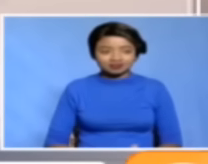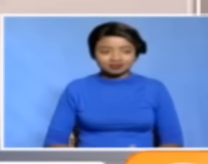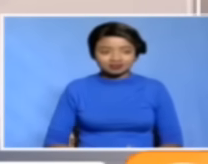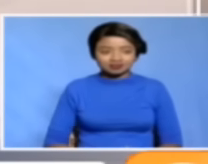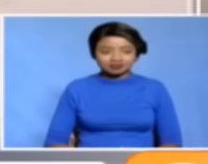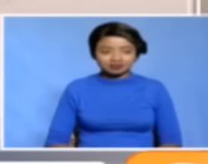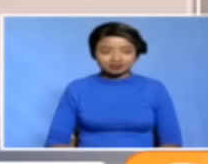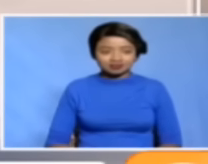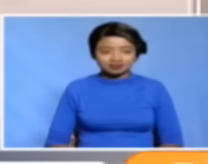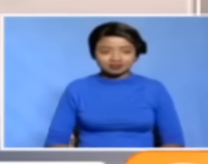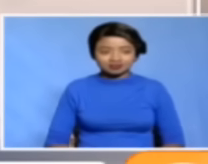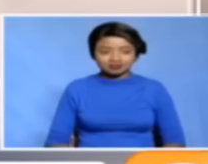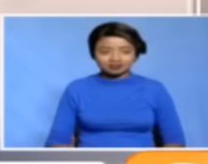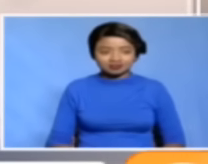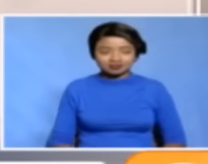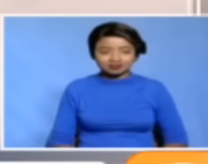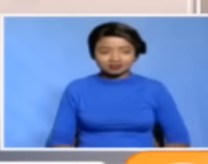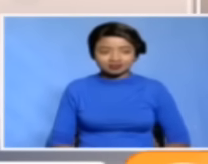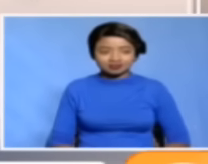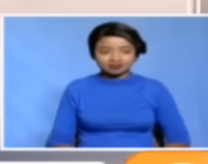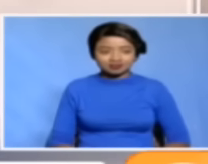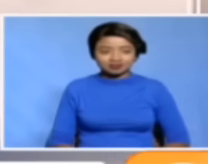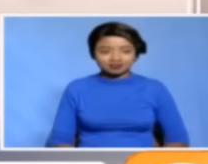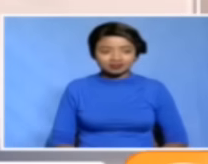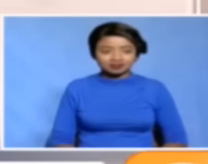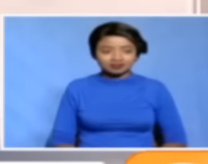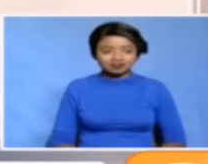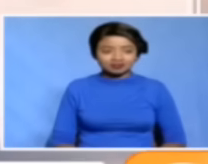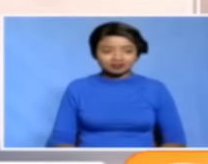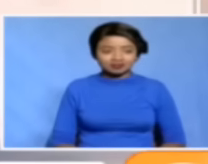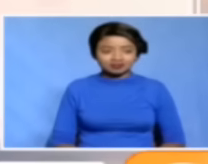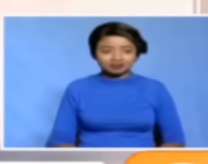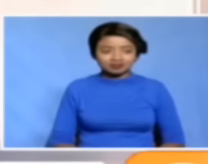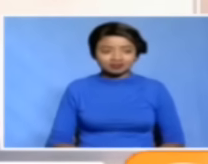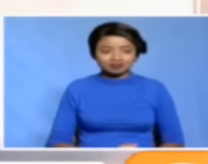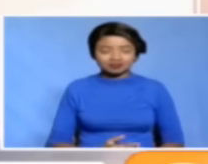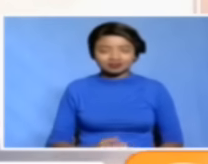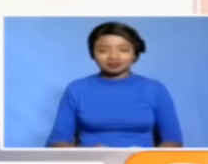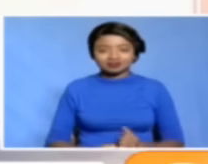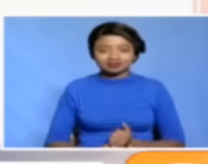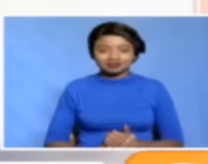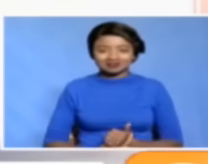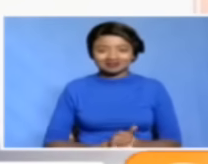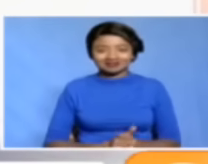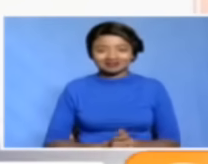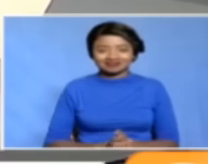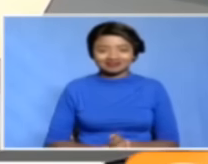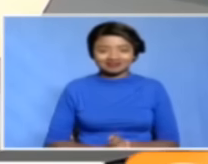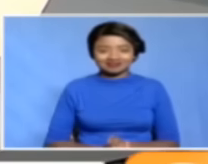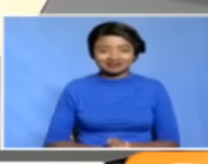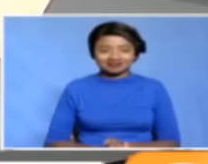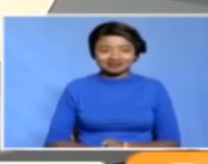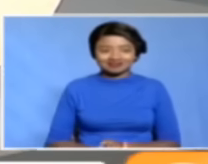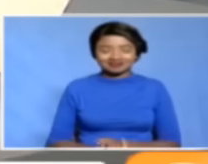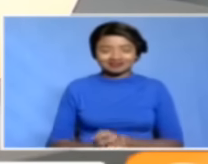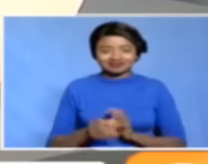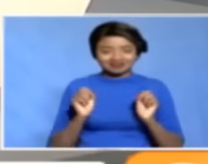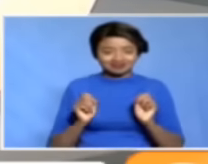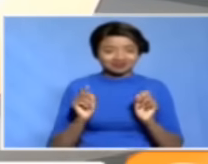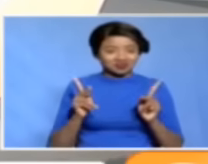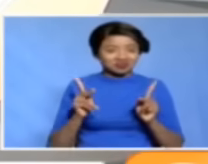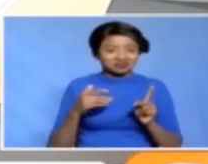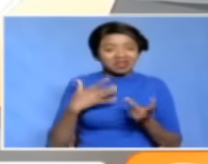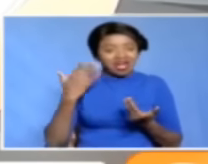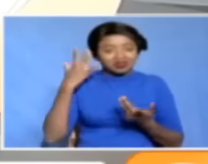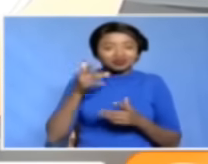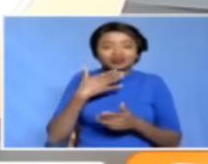Edwin Karanja, Honorable Duale, this is unlike you. Speak and tell us what is cooking in that pot. Okay, I don't know which one you